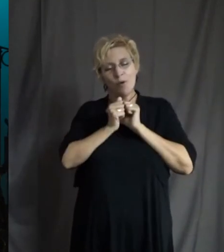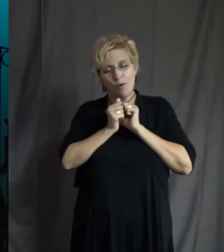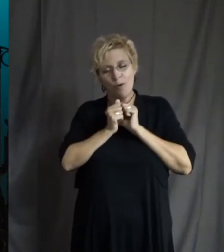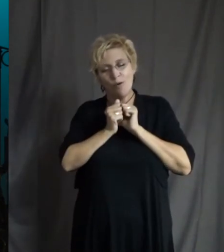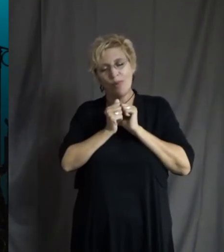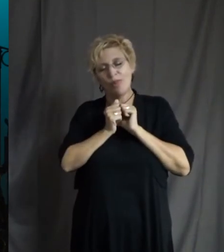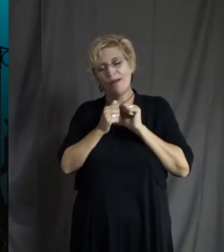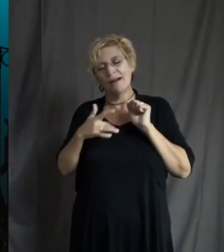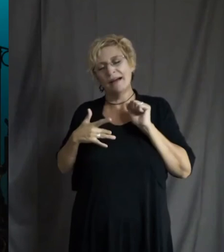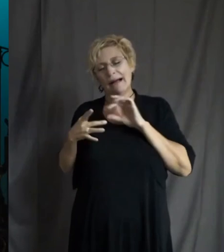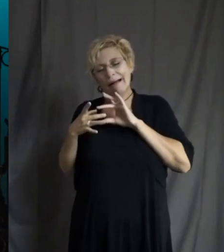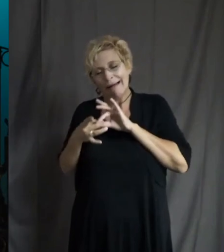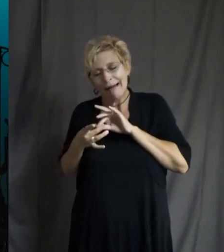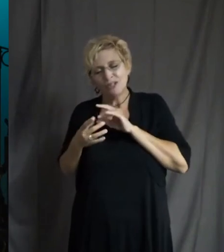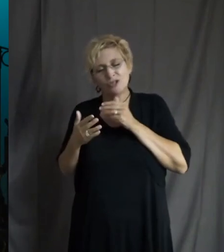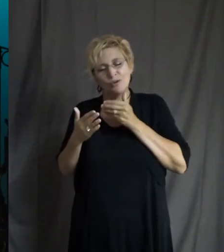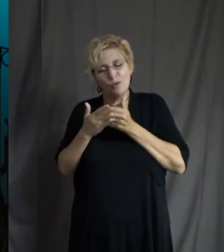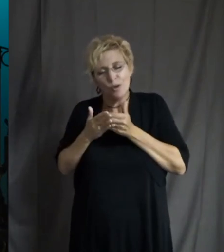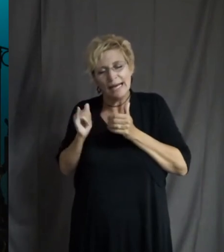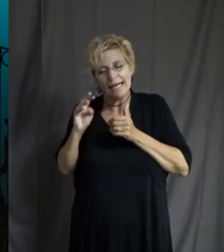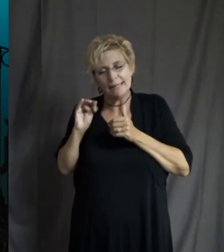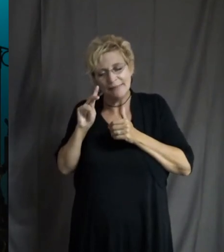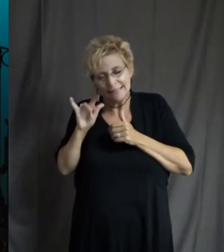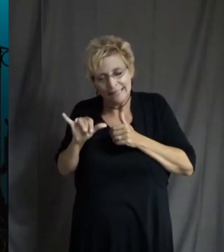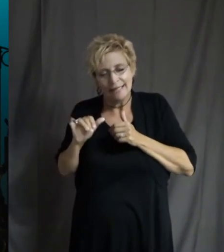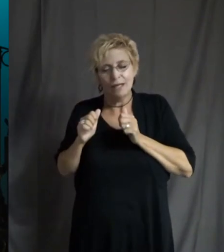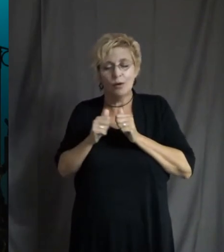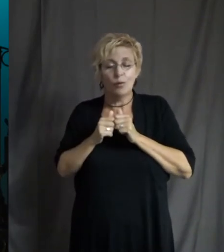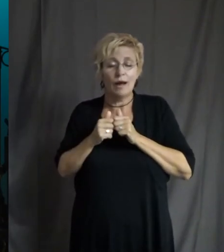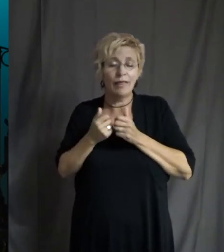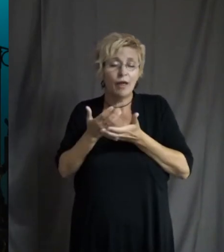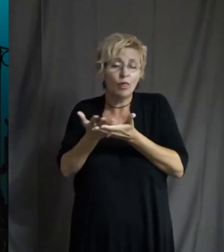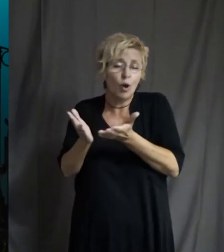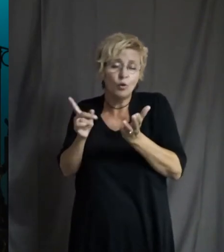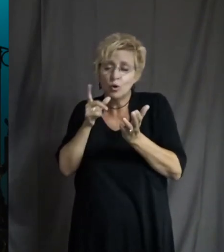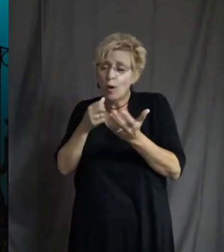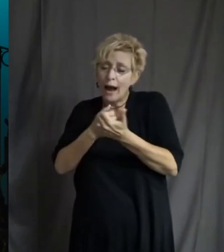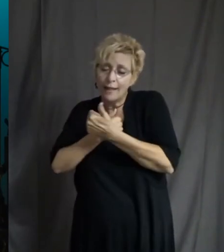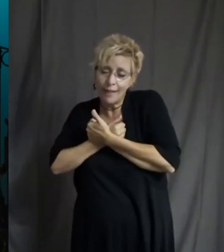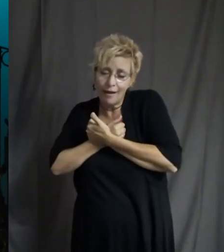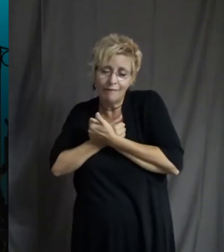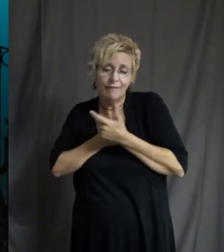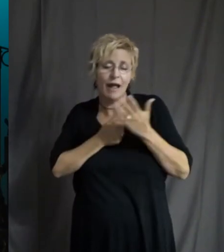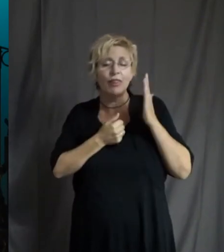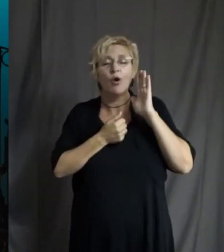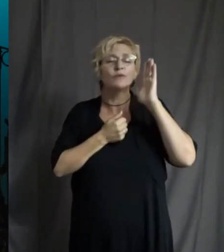so that I can live with a greater sense of intimacy with those I love,